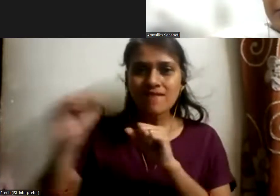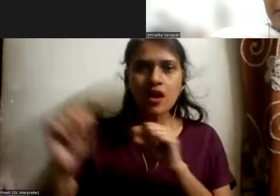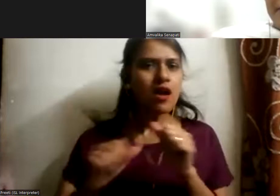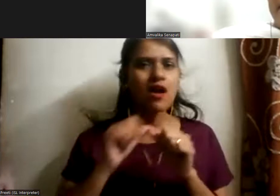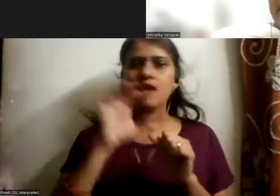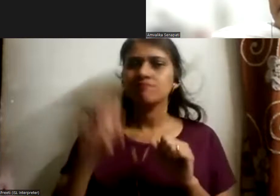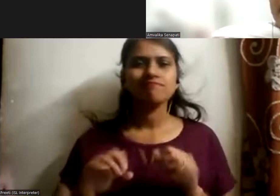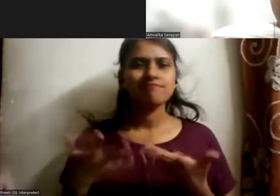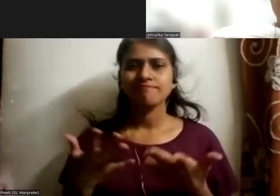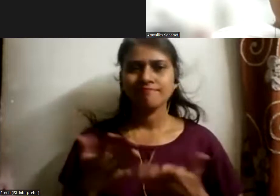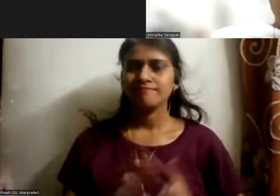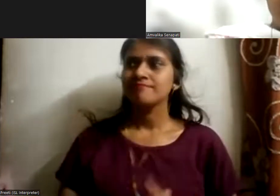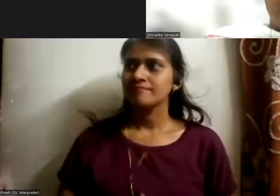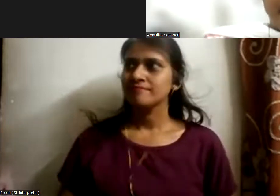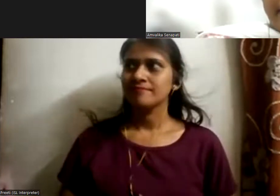Okay.